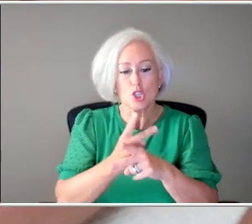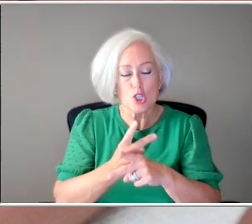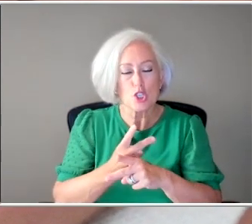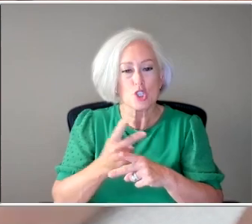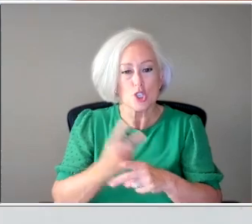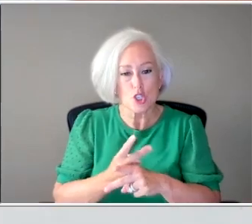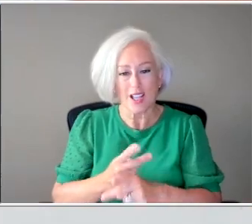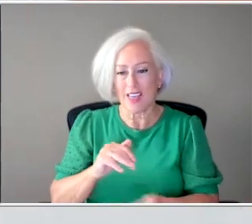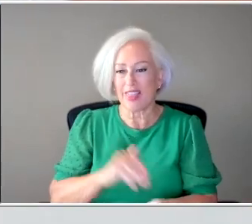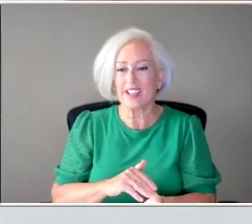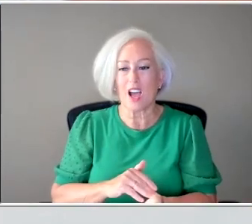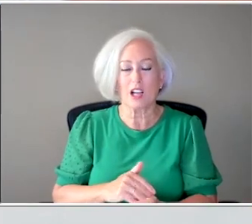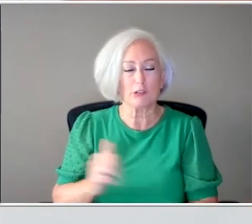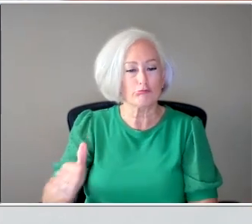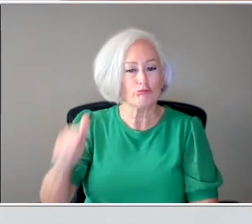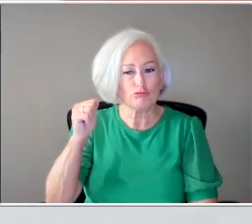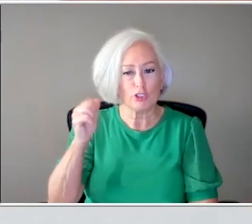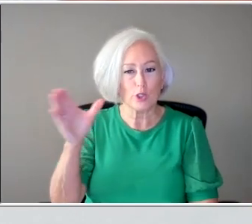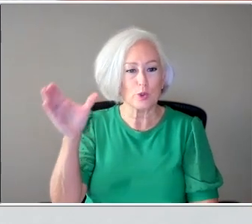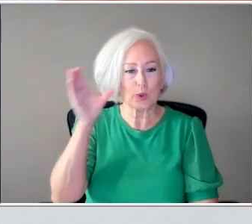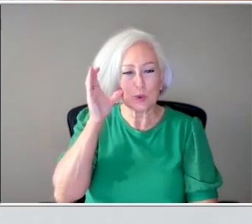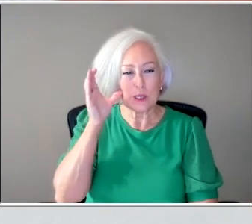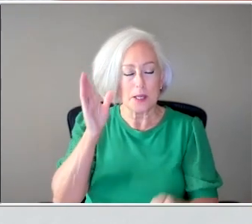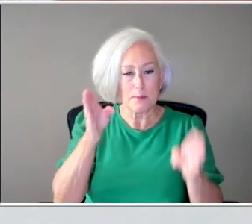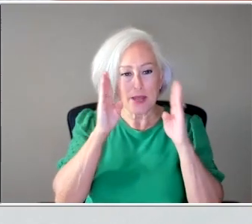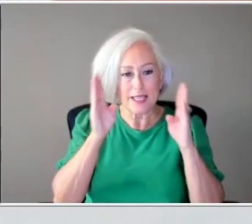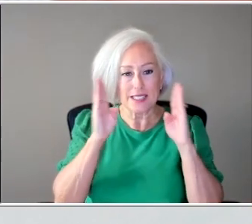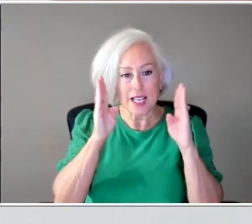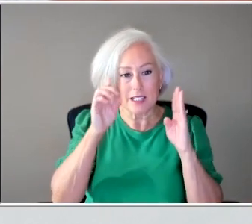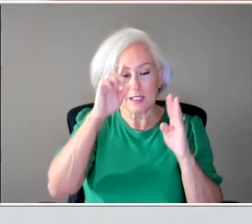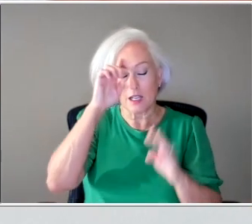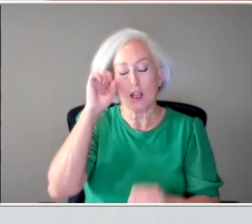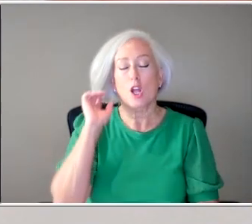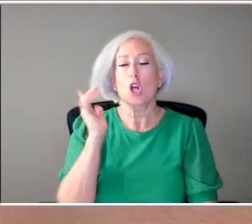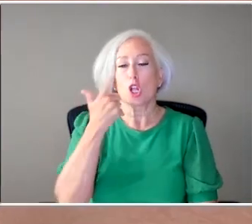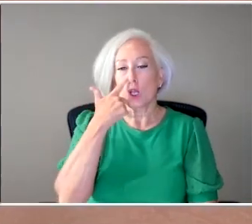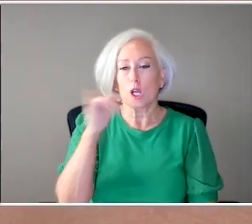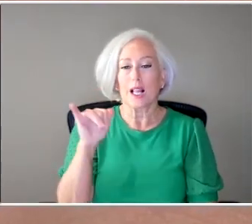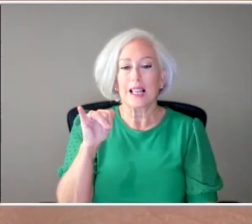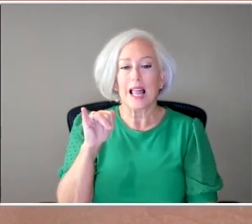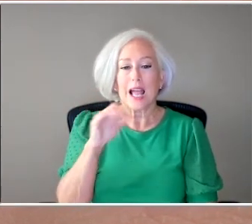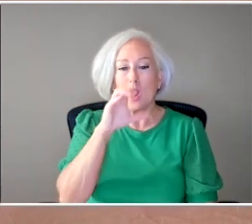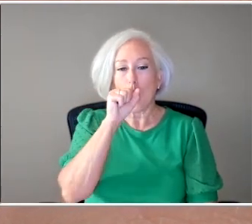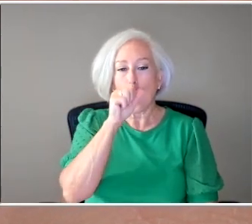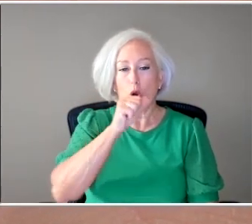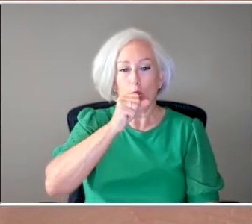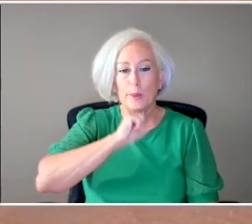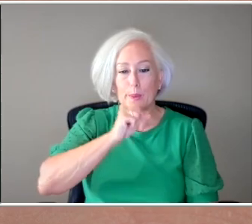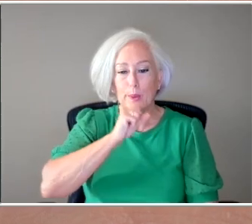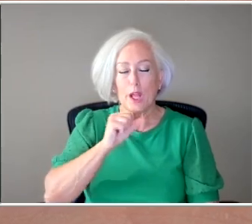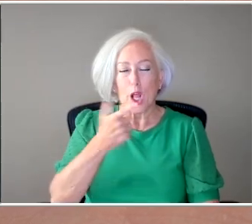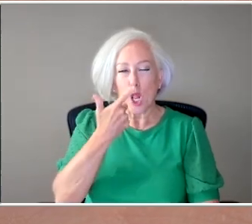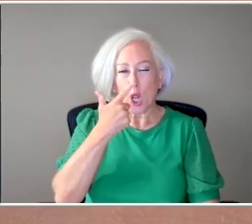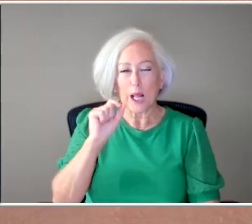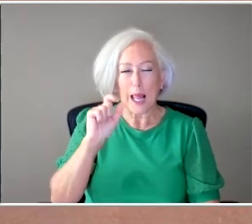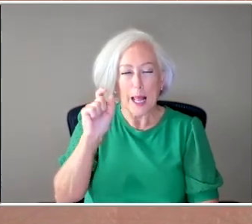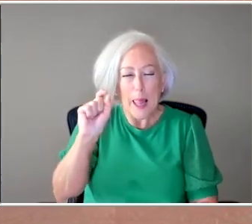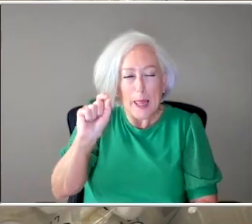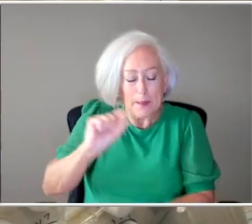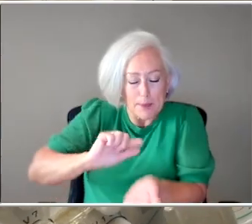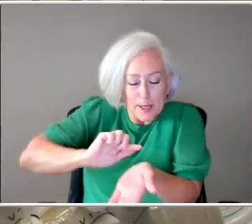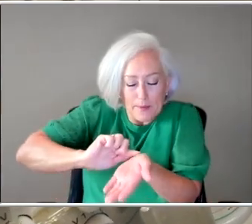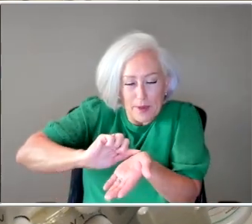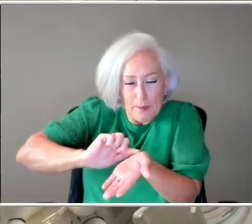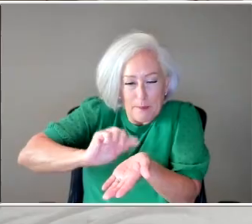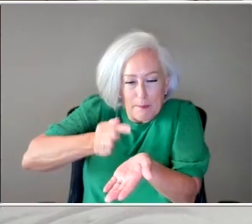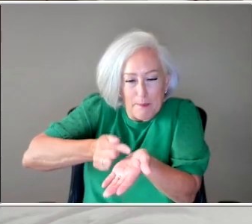almost looks like orange sherbet was the shade of the orange, and it looks like little bubbles, like kind of like a smaller blister. It looked